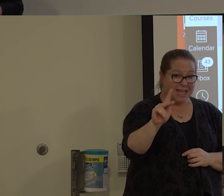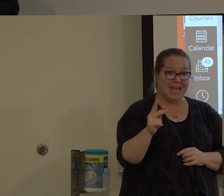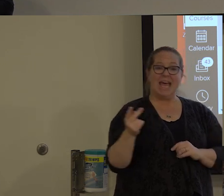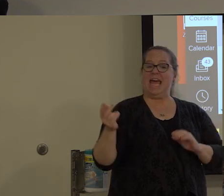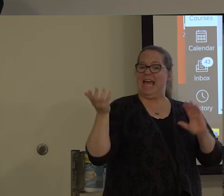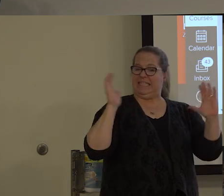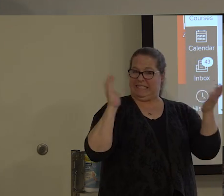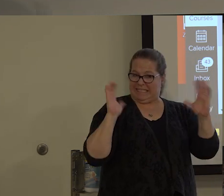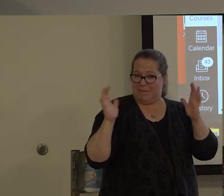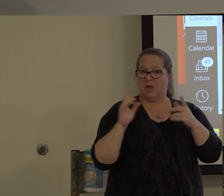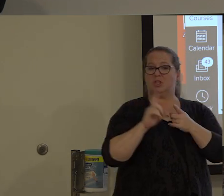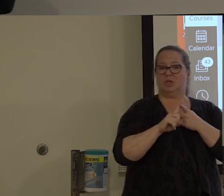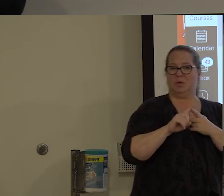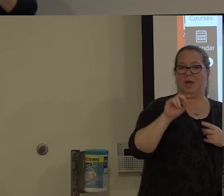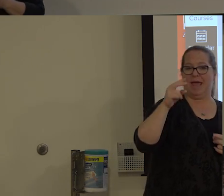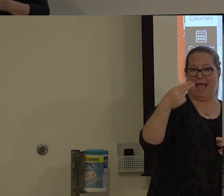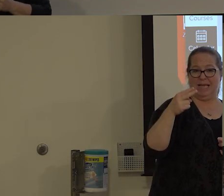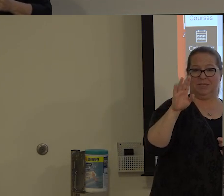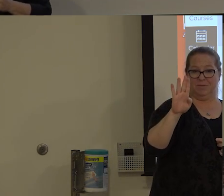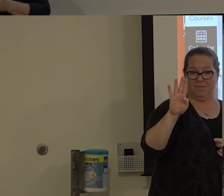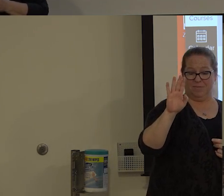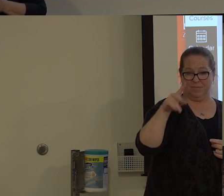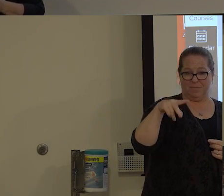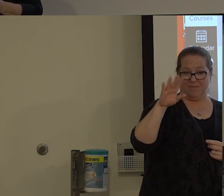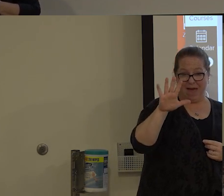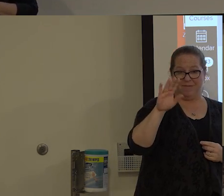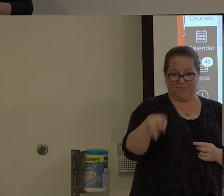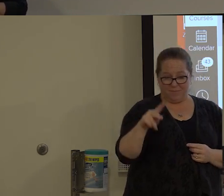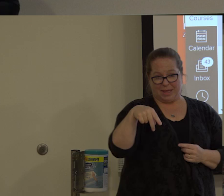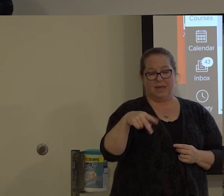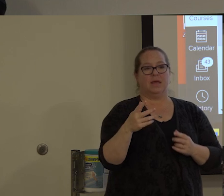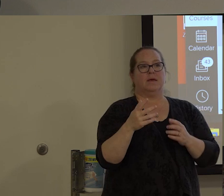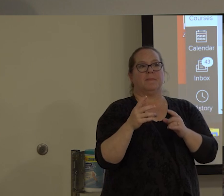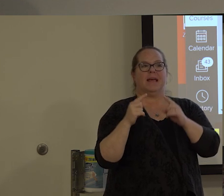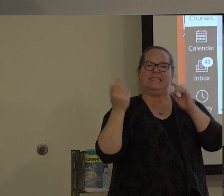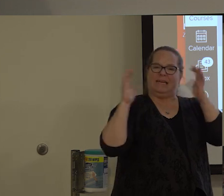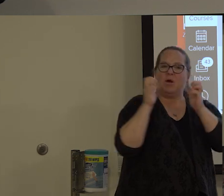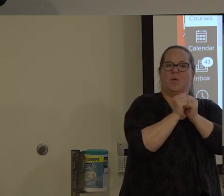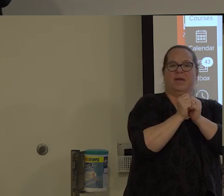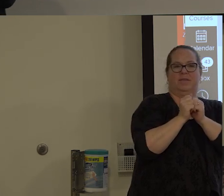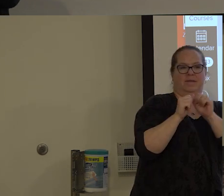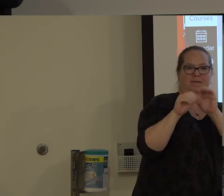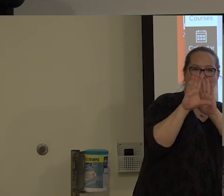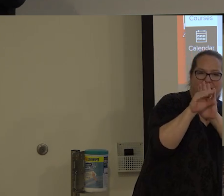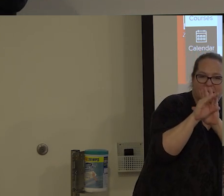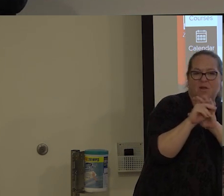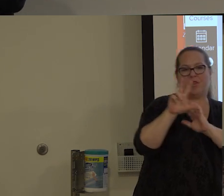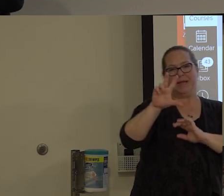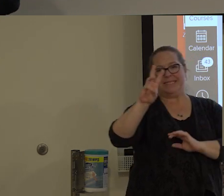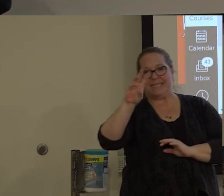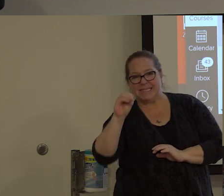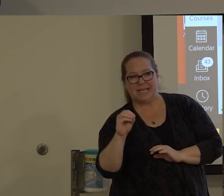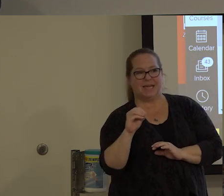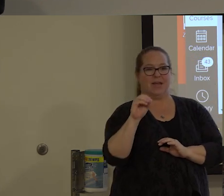interactive content. It basically works with a base image or media file, like a video file. It can work with 360 images. It can work